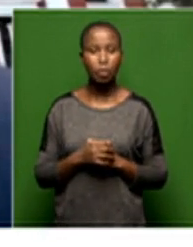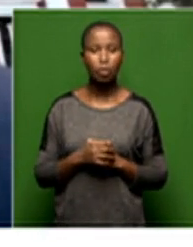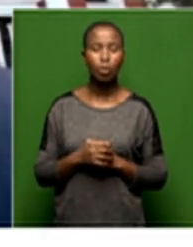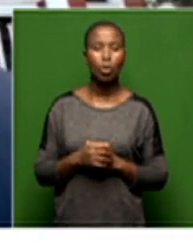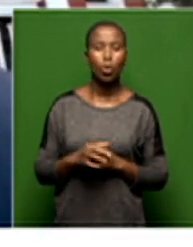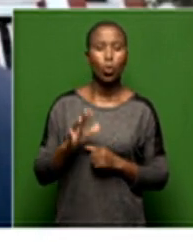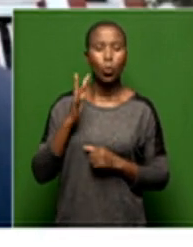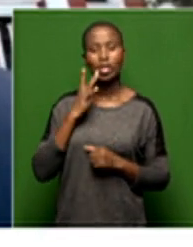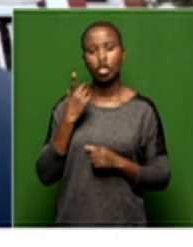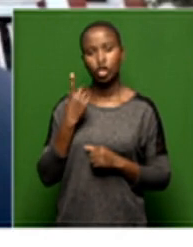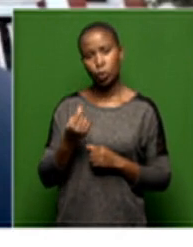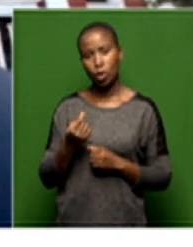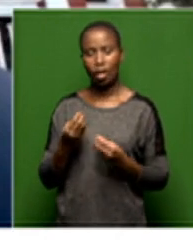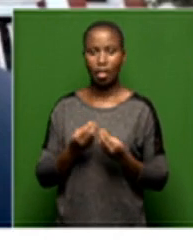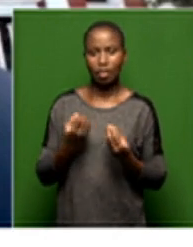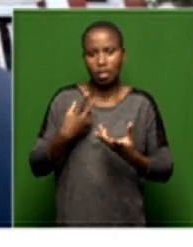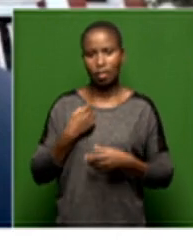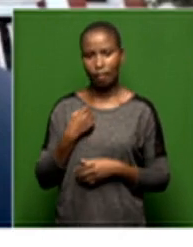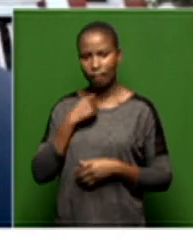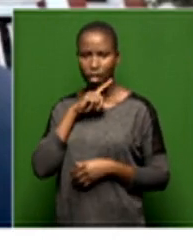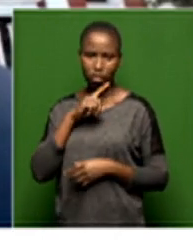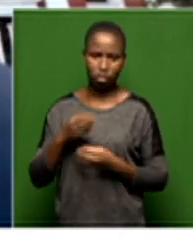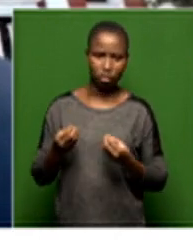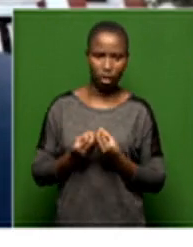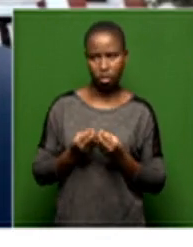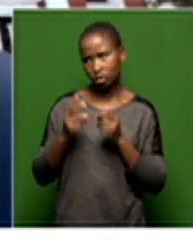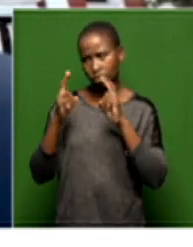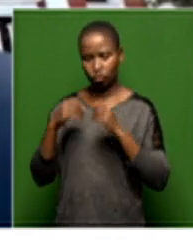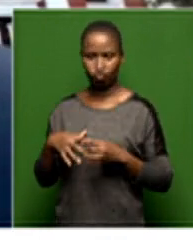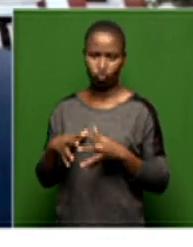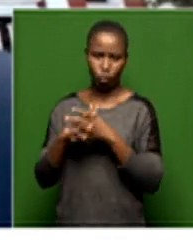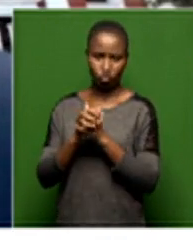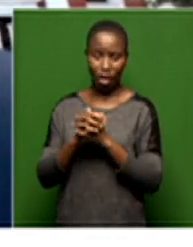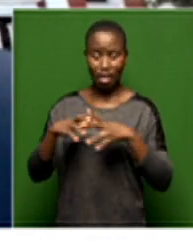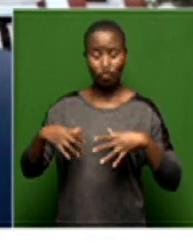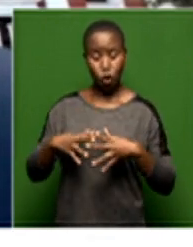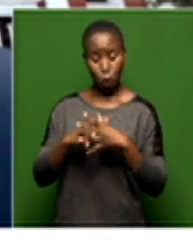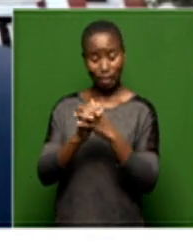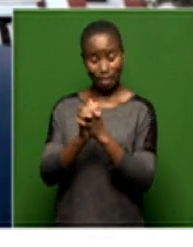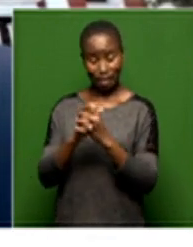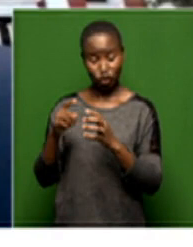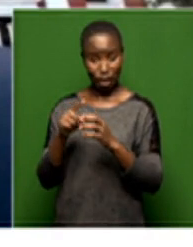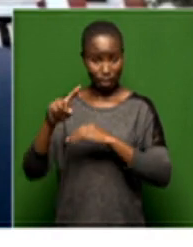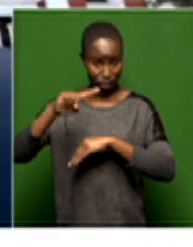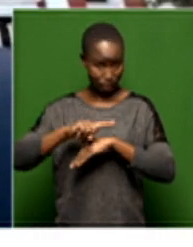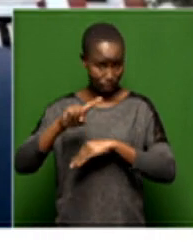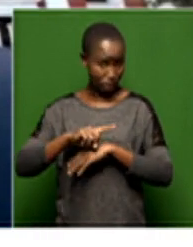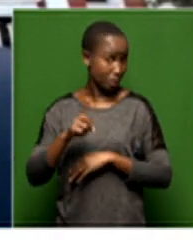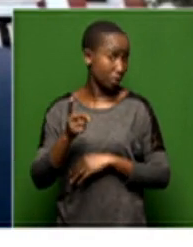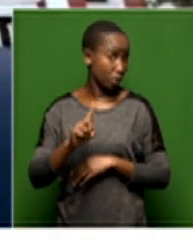falsehood that would be able to deal with reconciliation. Now, reconciliation, having